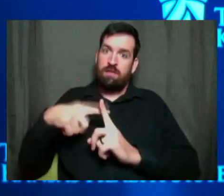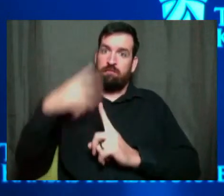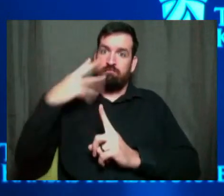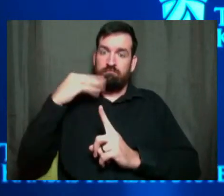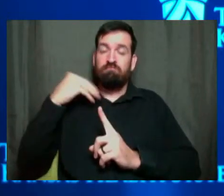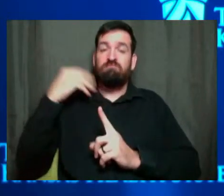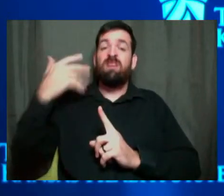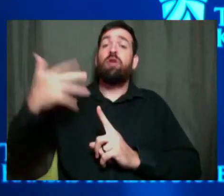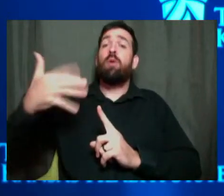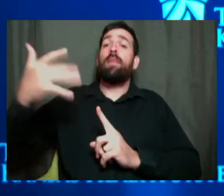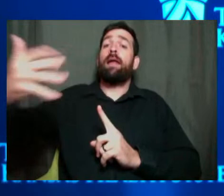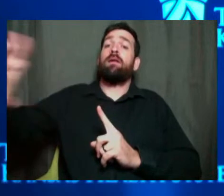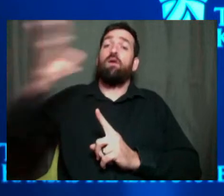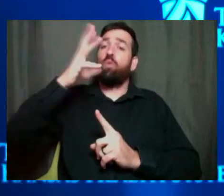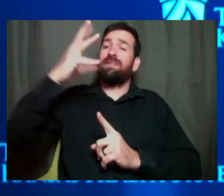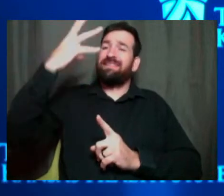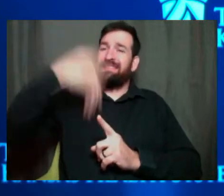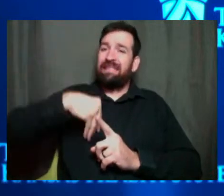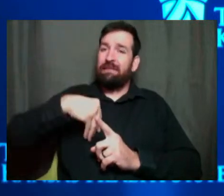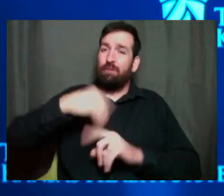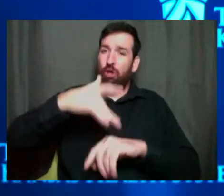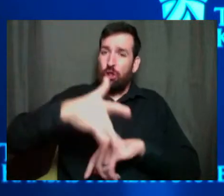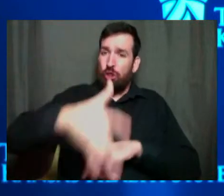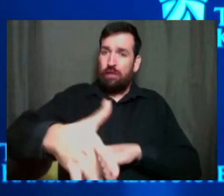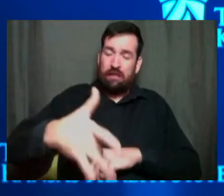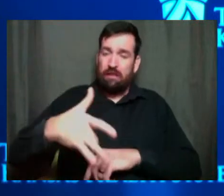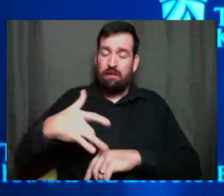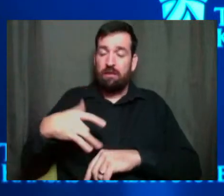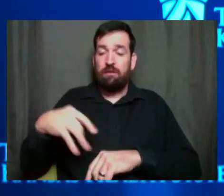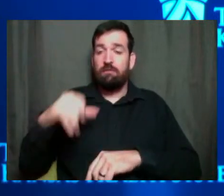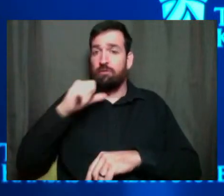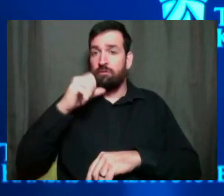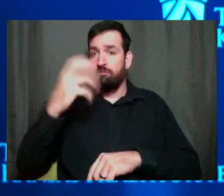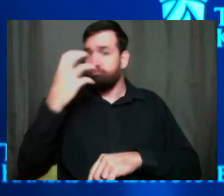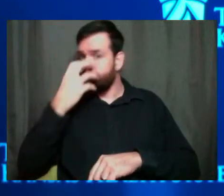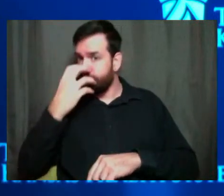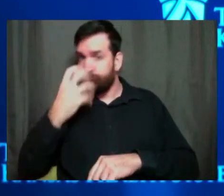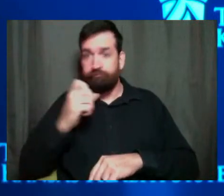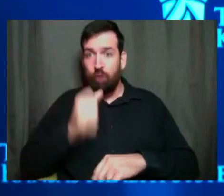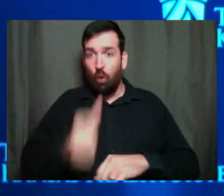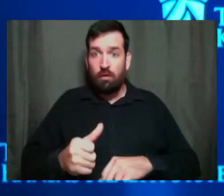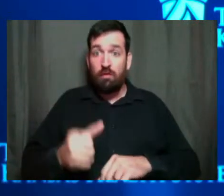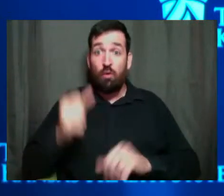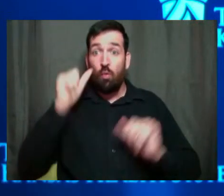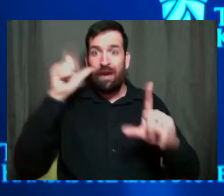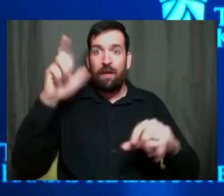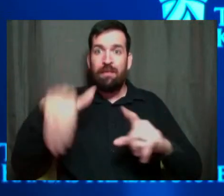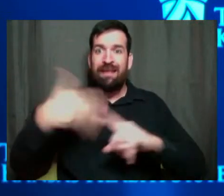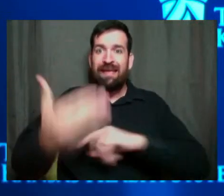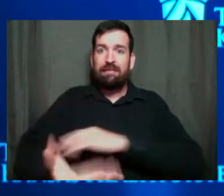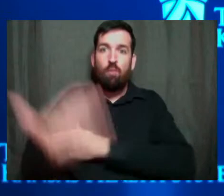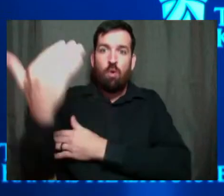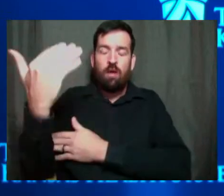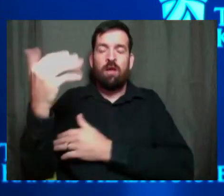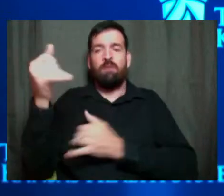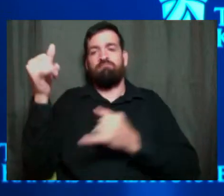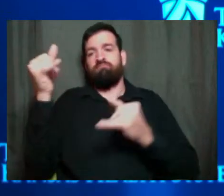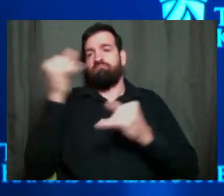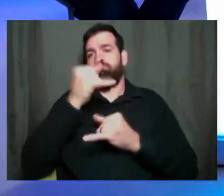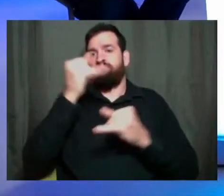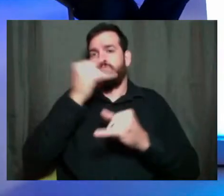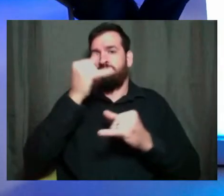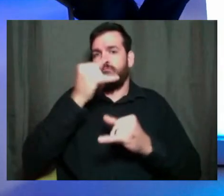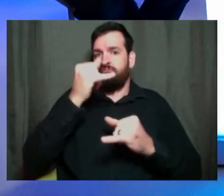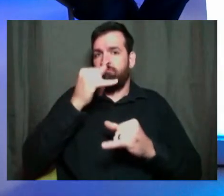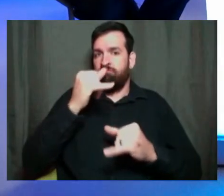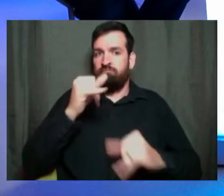fall asleep early, I'll lay down in bed, I don't put it on, and then I forget to put it on all night, and I wake up the next morning, I'm like, oh no, it's gonna be a bad day. It was like the back in